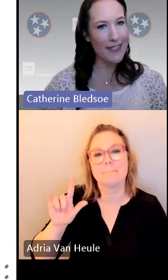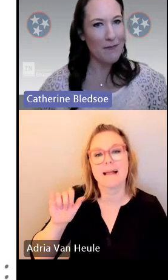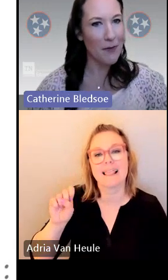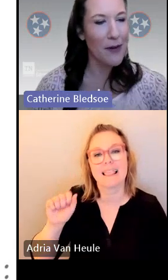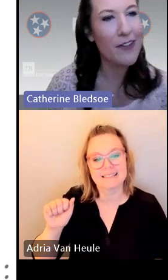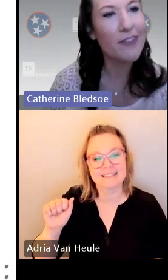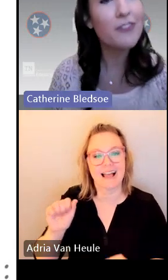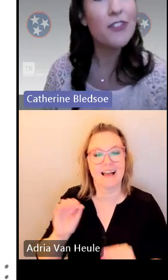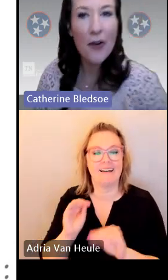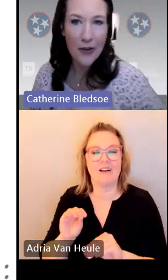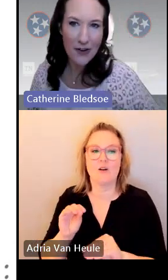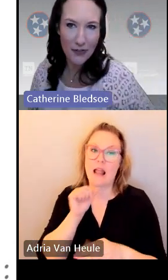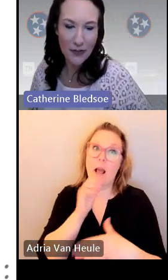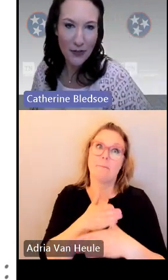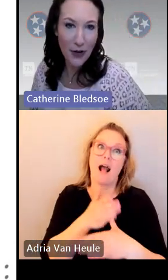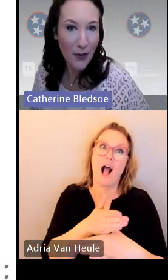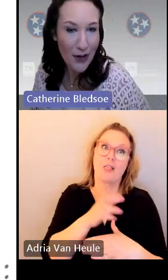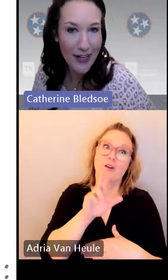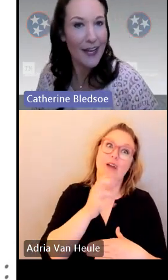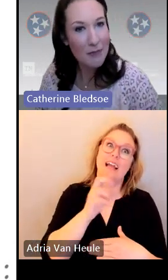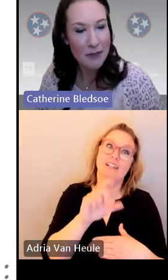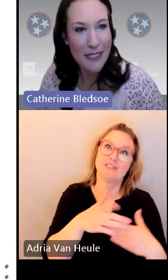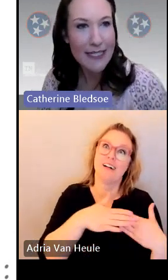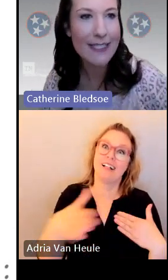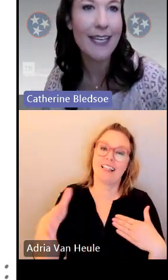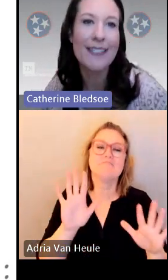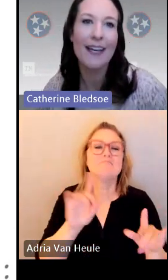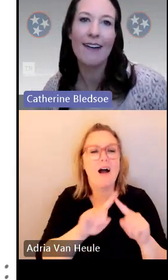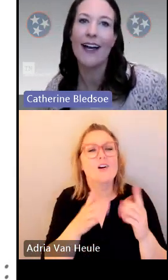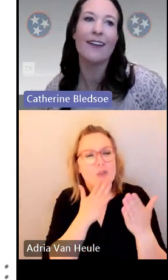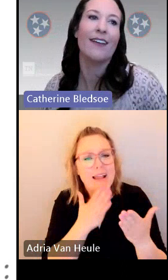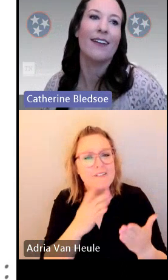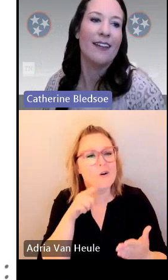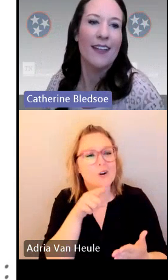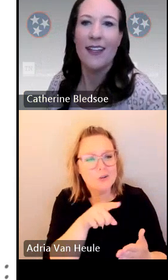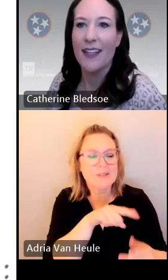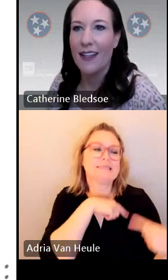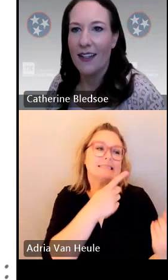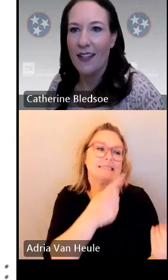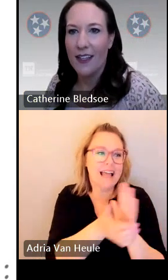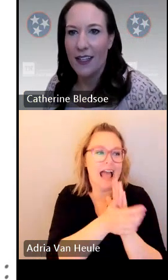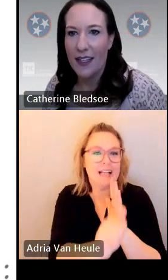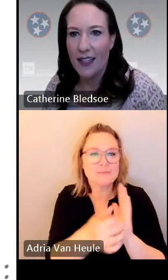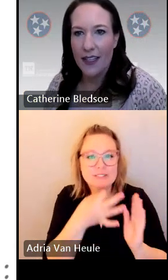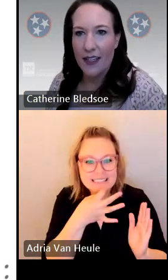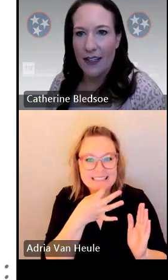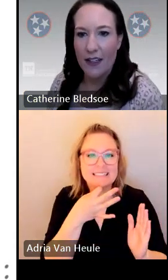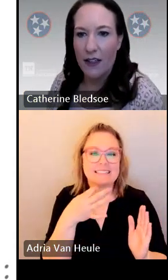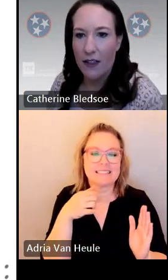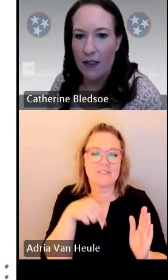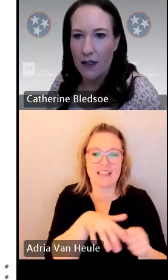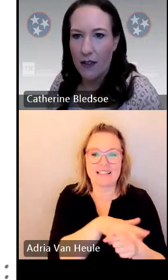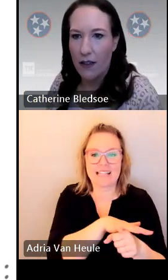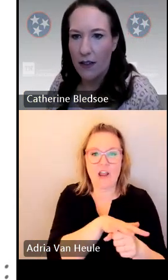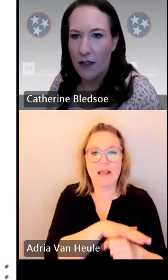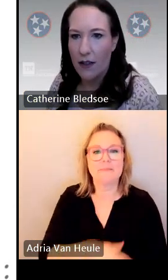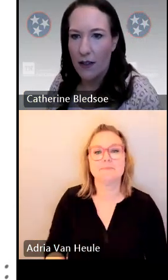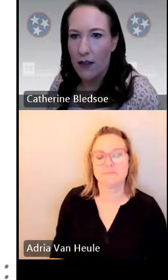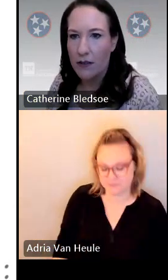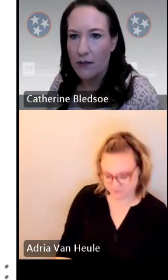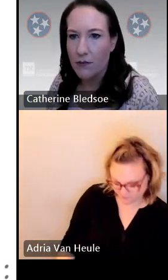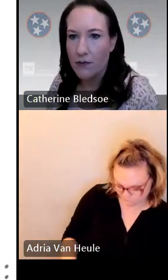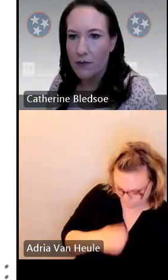Rachel all the time. But we are so grateful for her work and expertise in this area. Also too, I think somebody, I